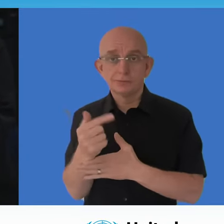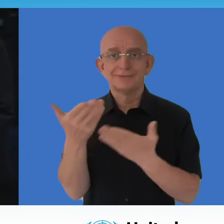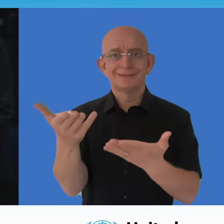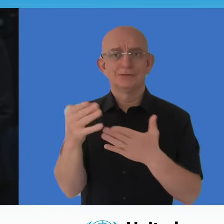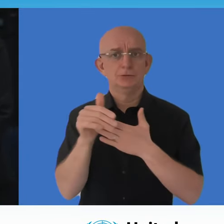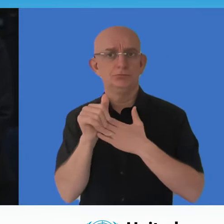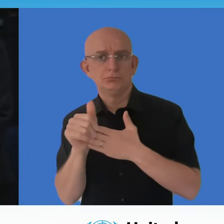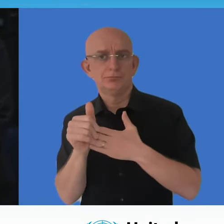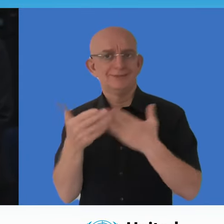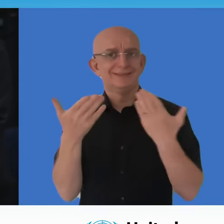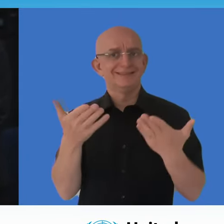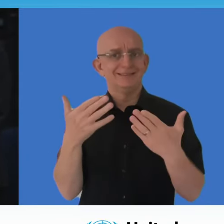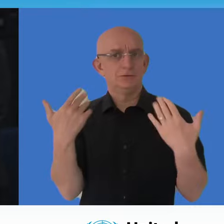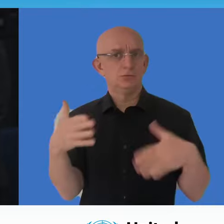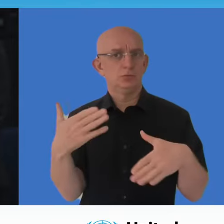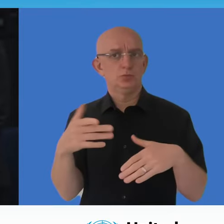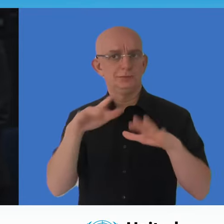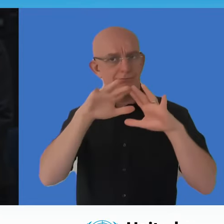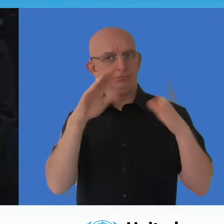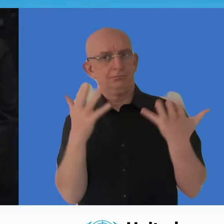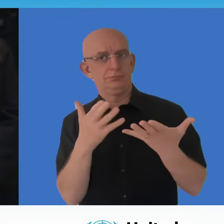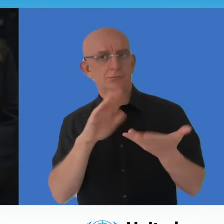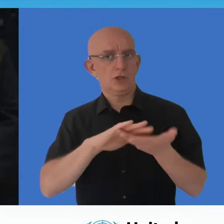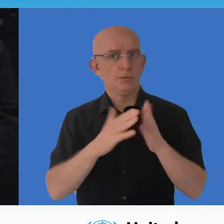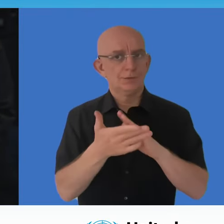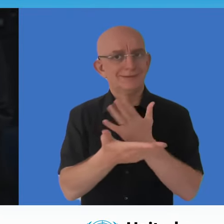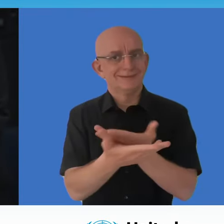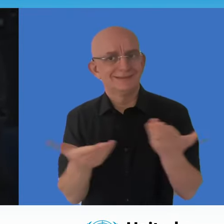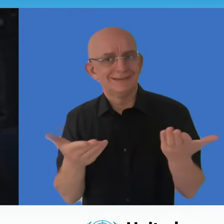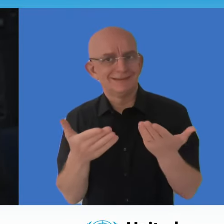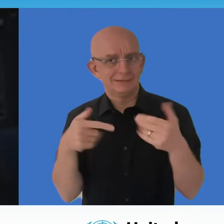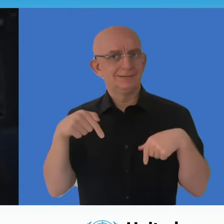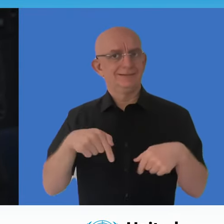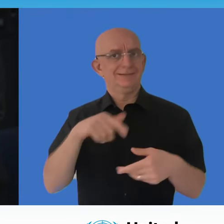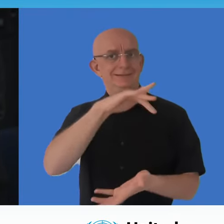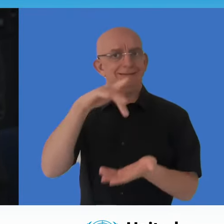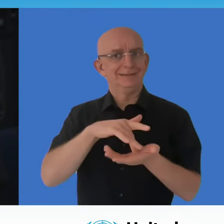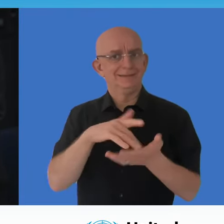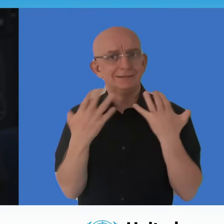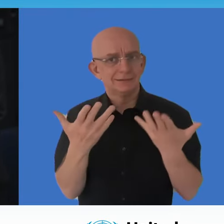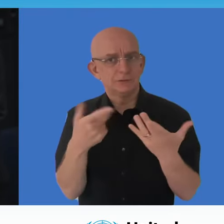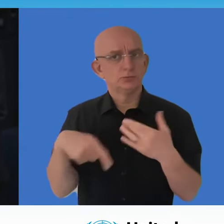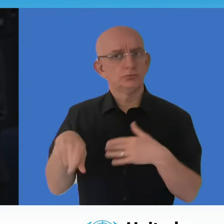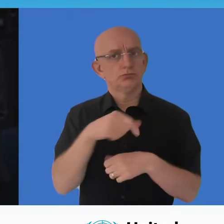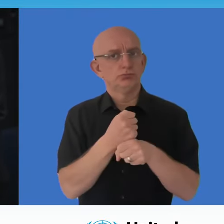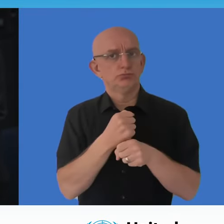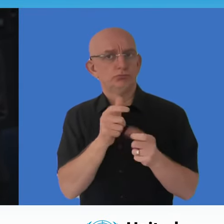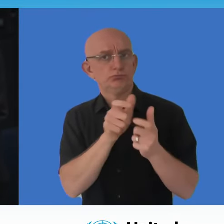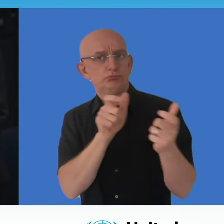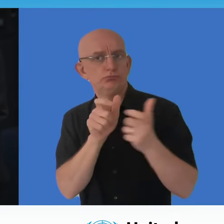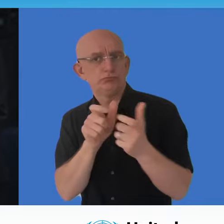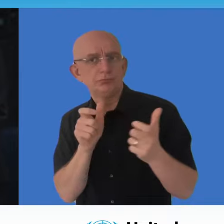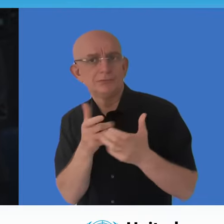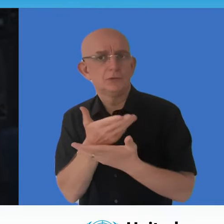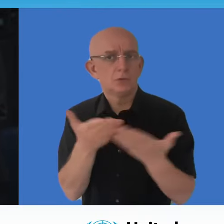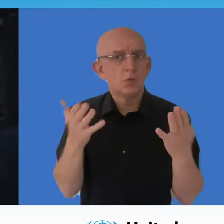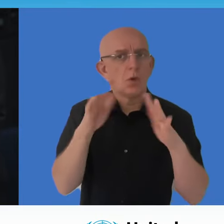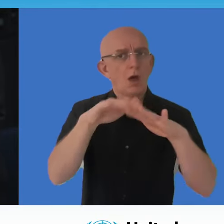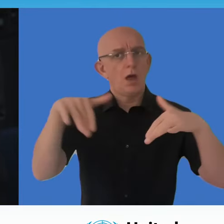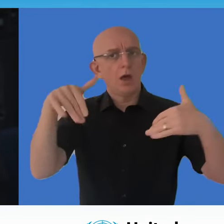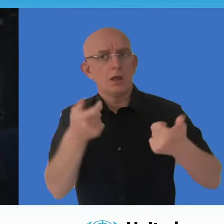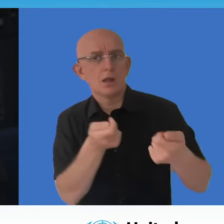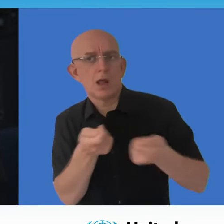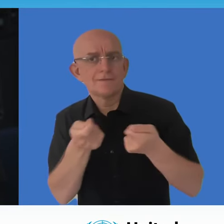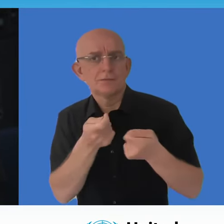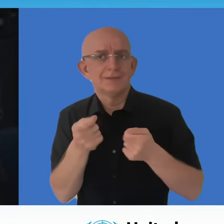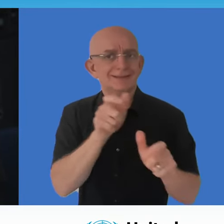Citi, how could the corporate sector collaborate with government and civil society to empower youth in poverty eradication?